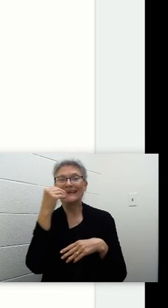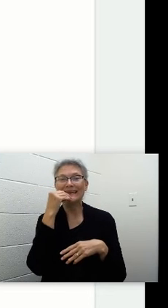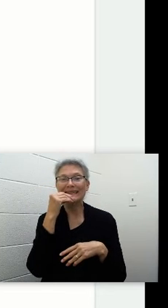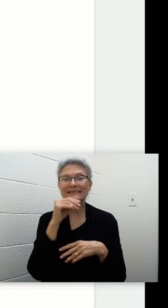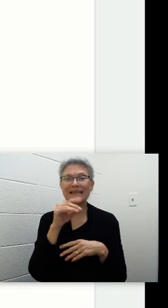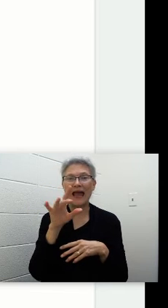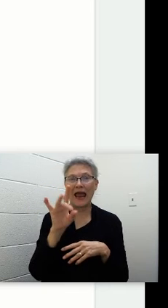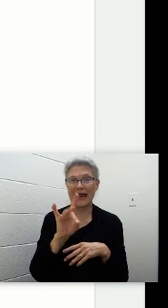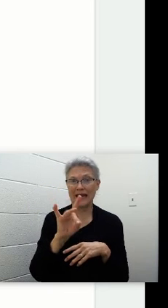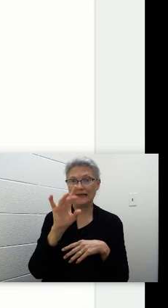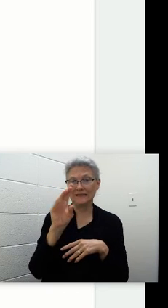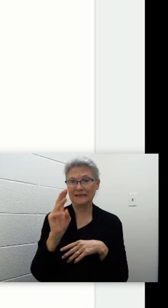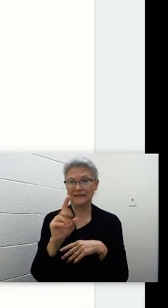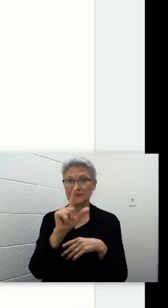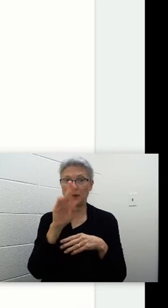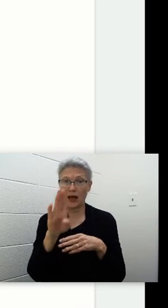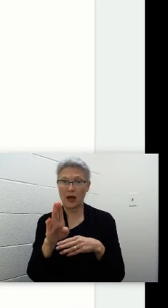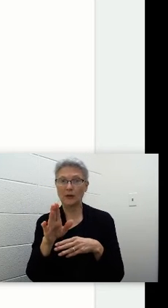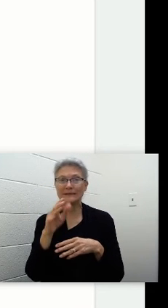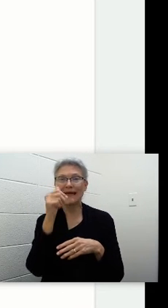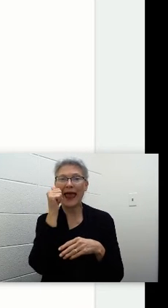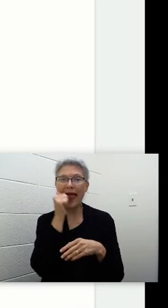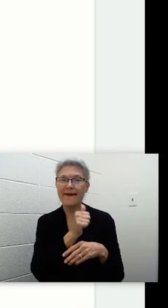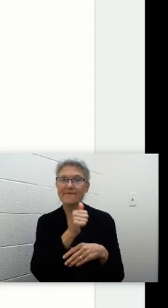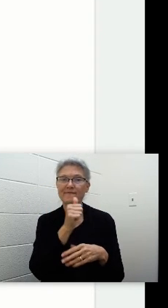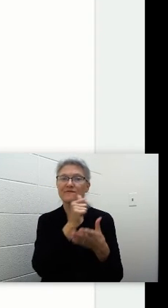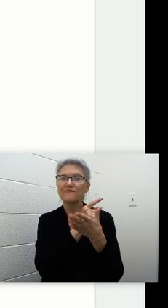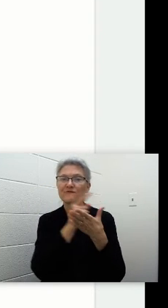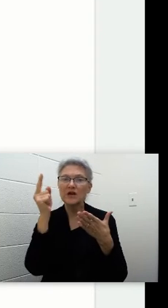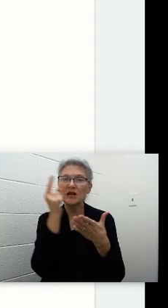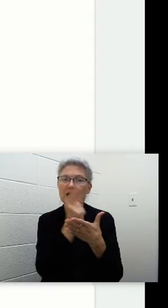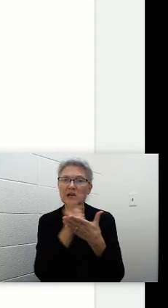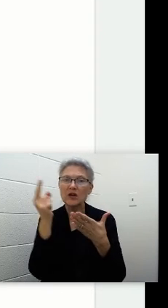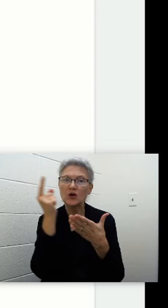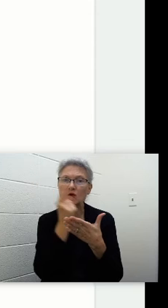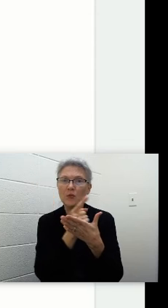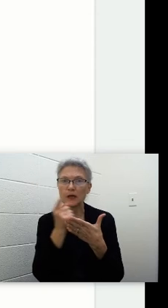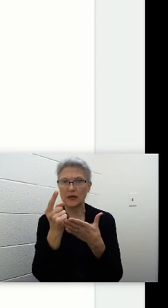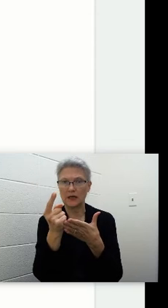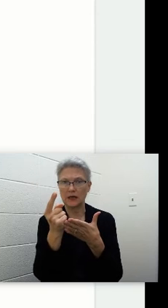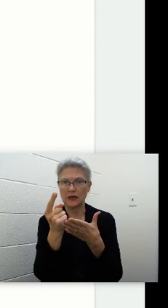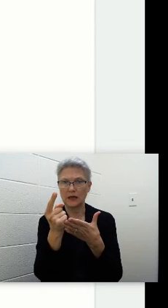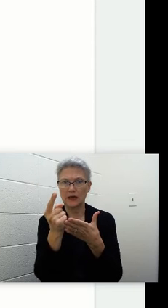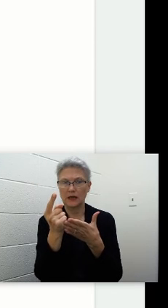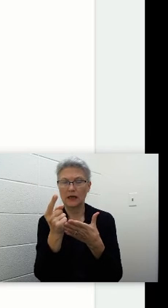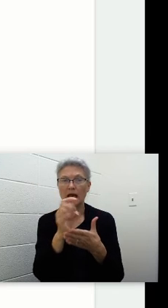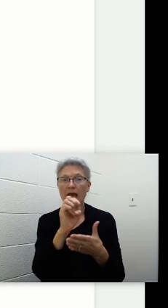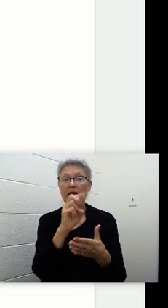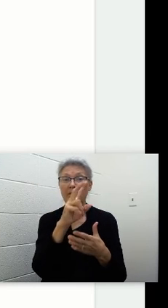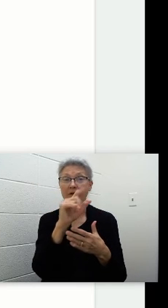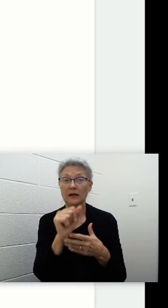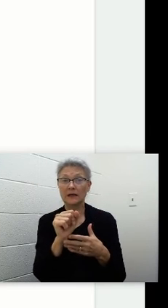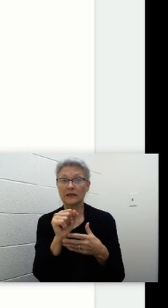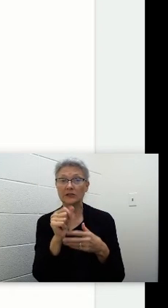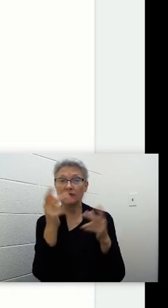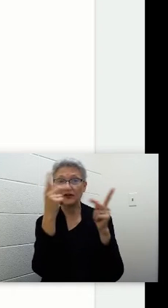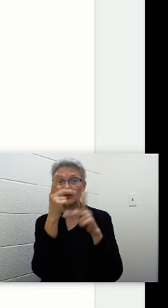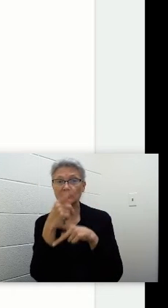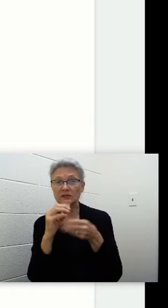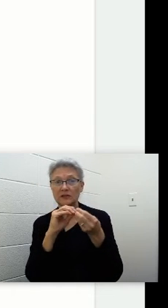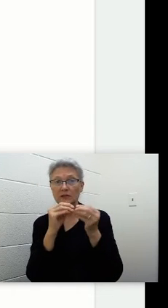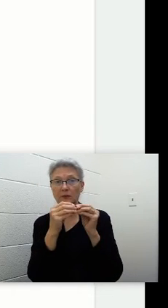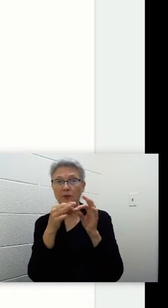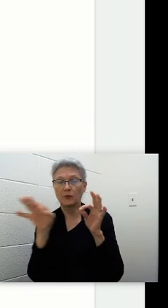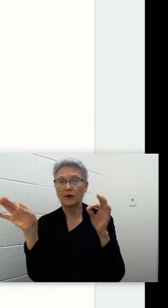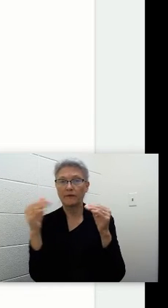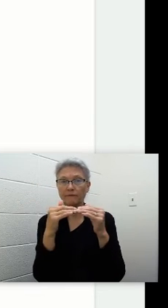pounds each week. So 86 pounds each week. Eva solves the equation below